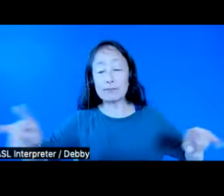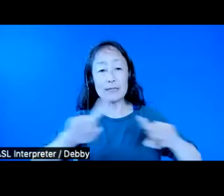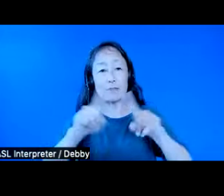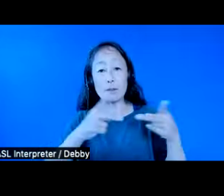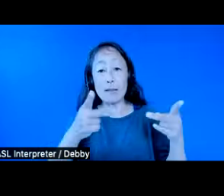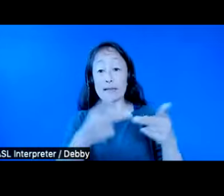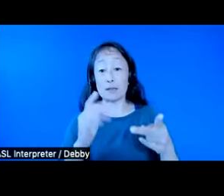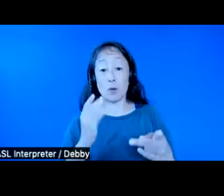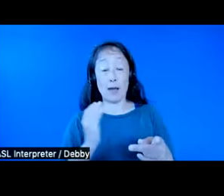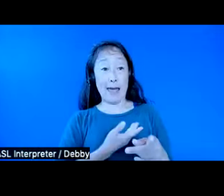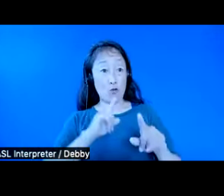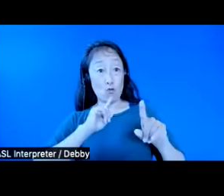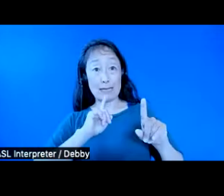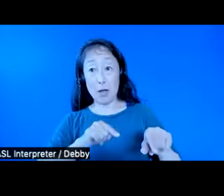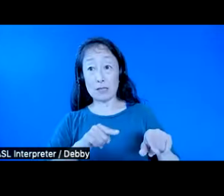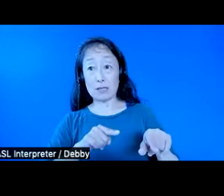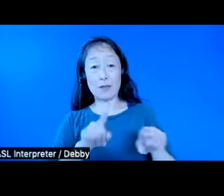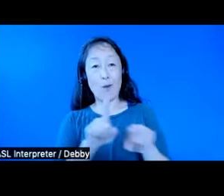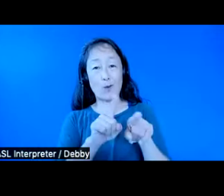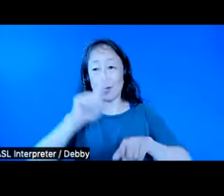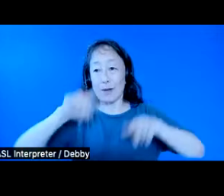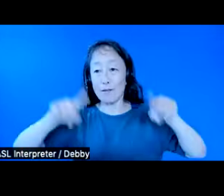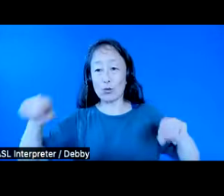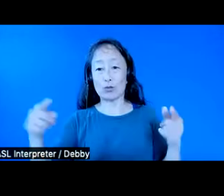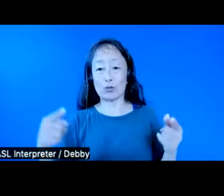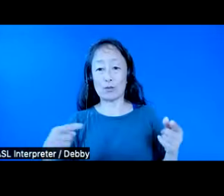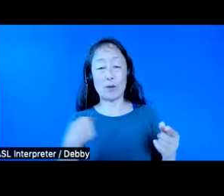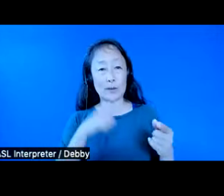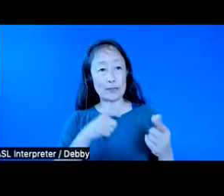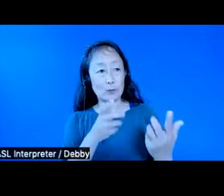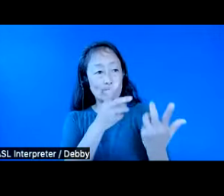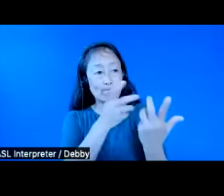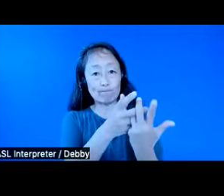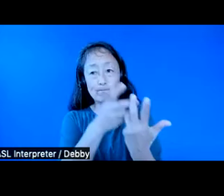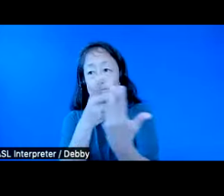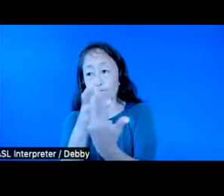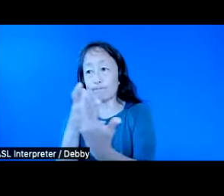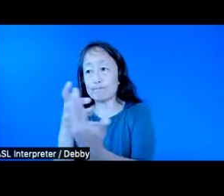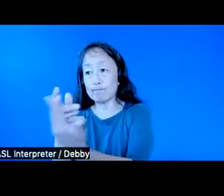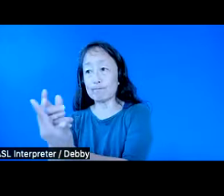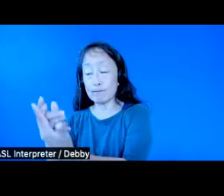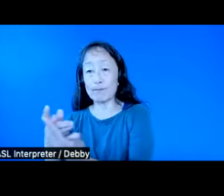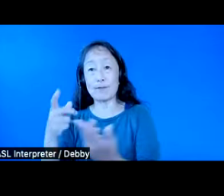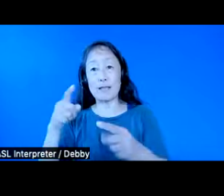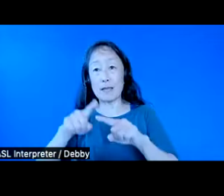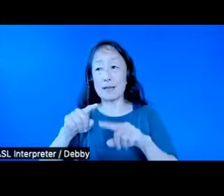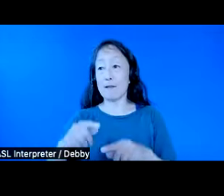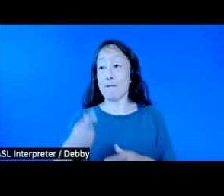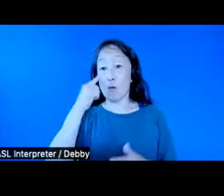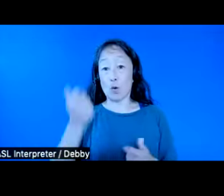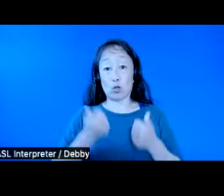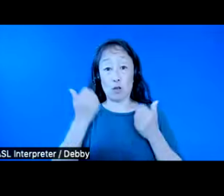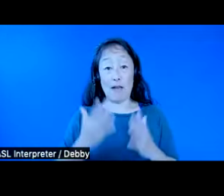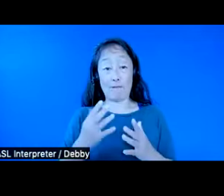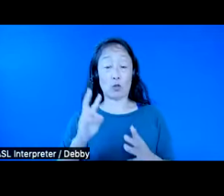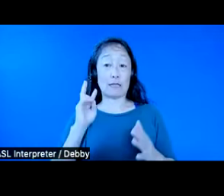of responses really need to be tailored to the survivors and victims that come forward living in a world that may not be